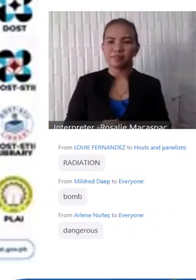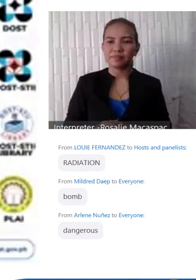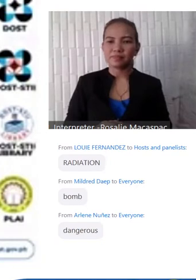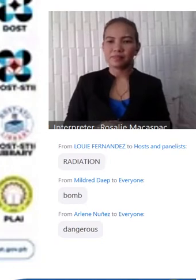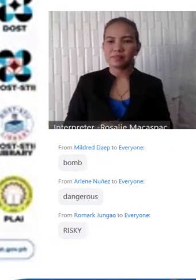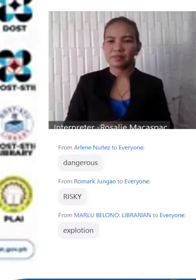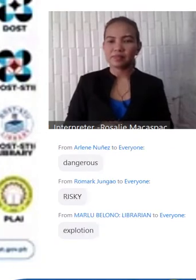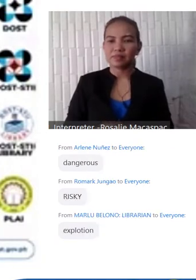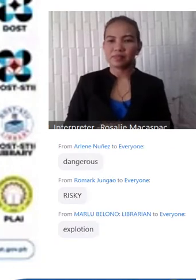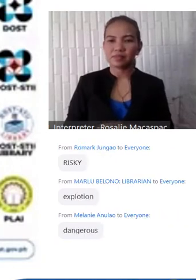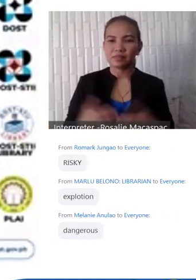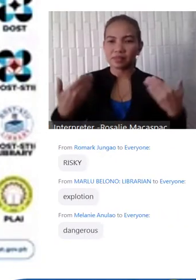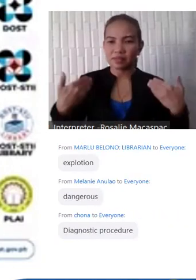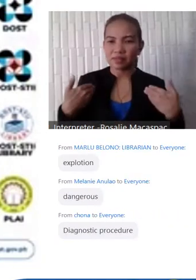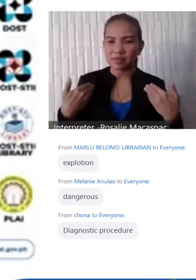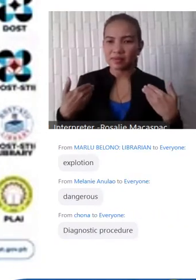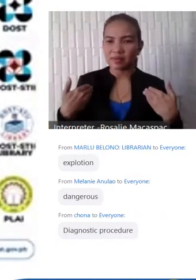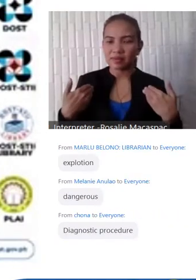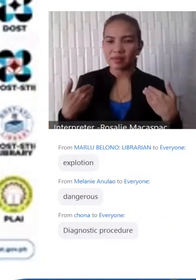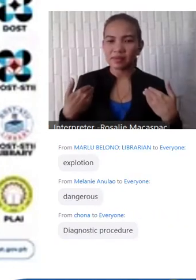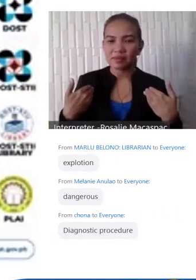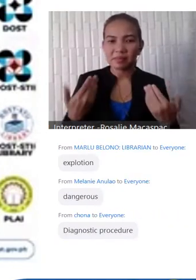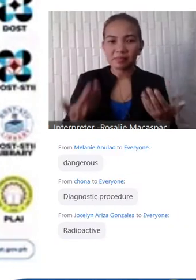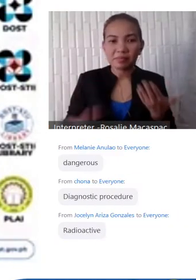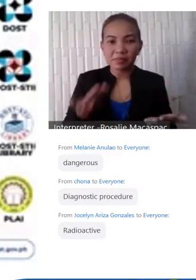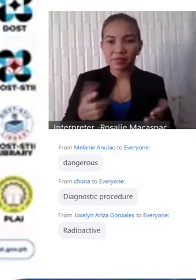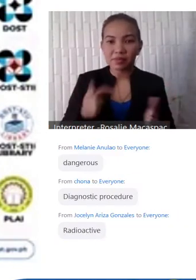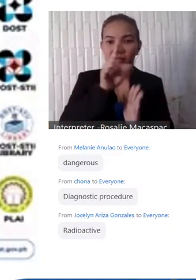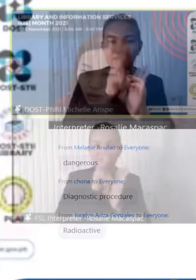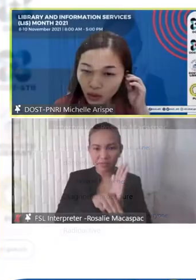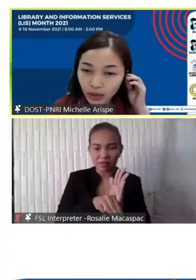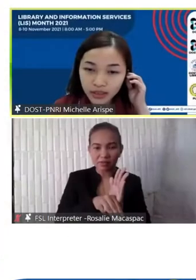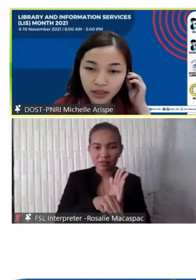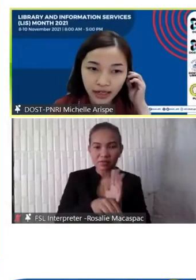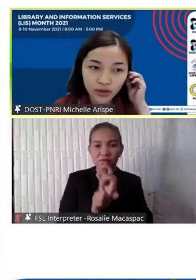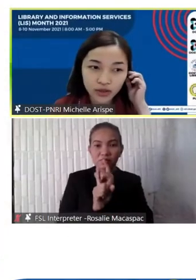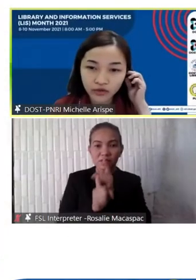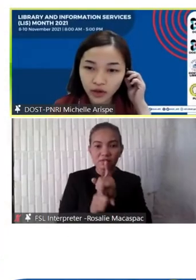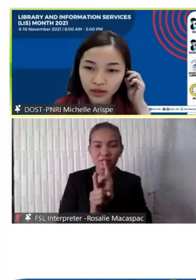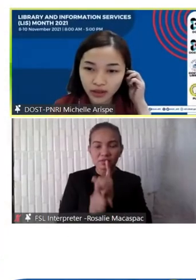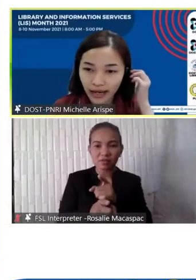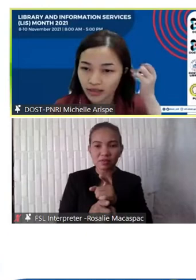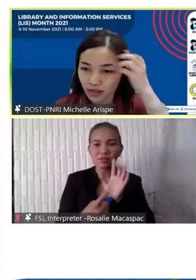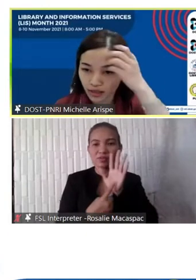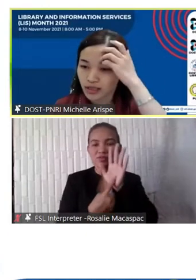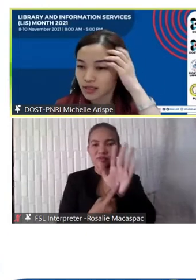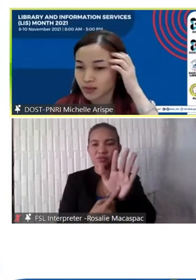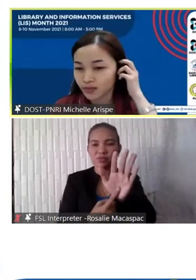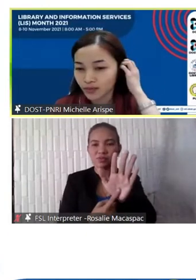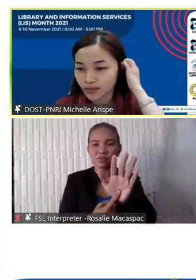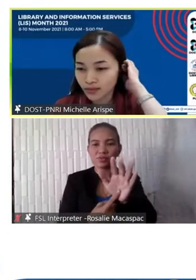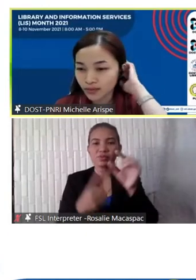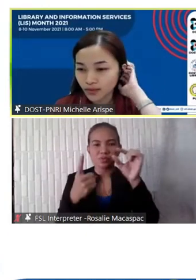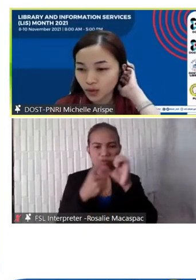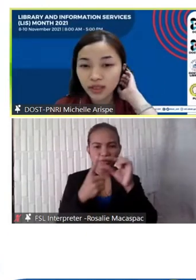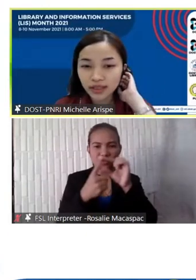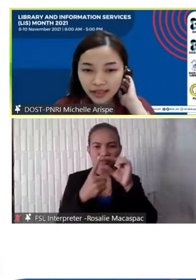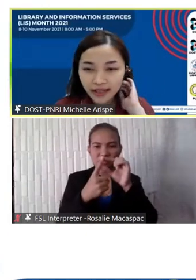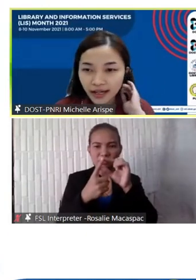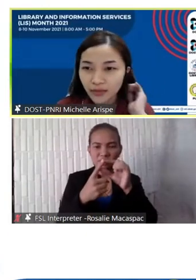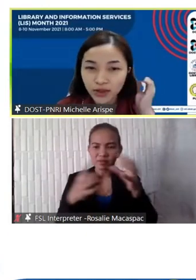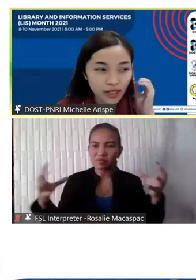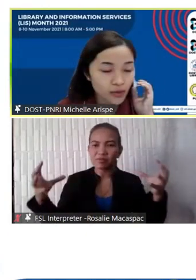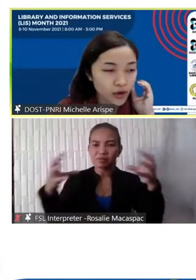So let's have maybe 1 minute to do that, and then we'll show you a word cloud of all your answers.